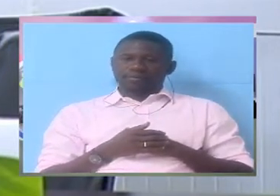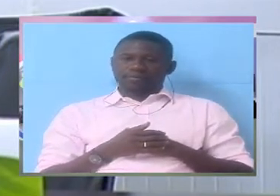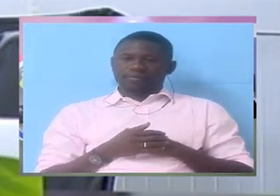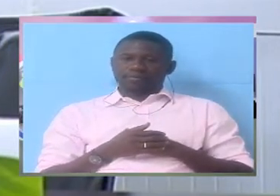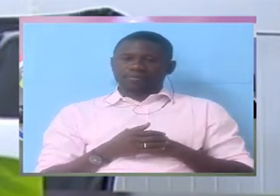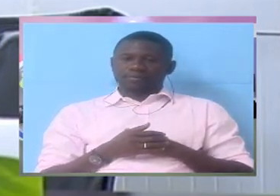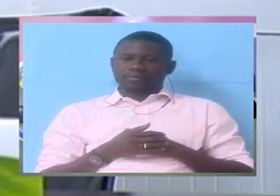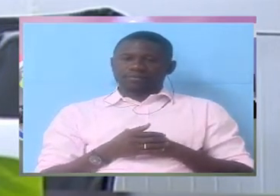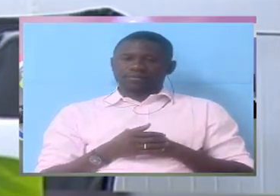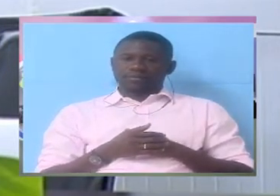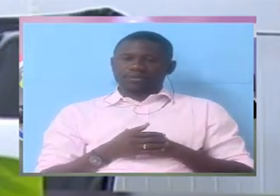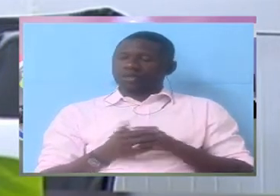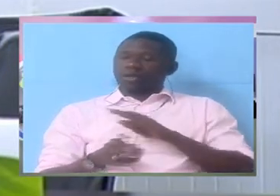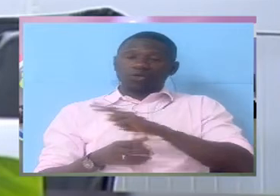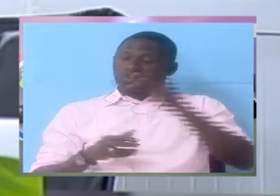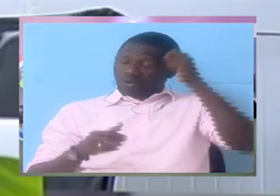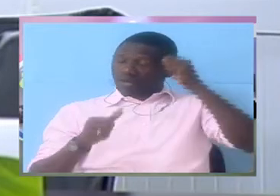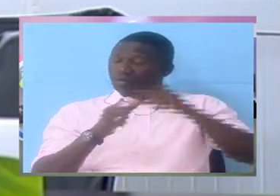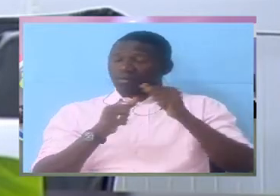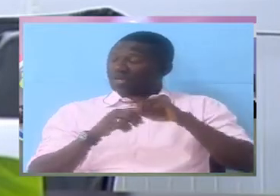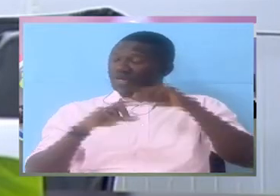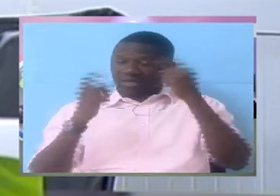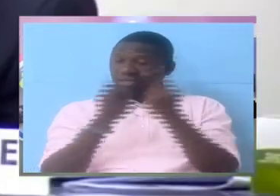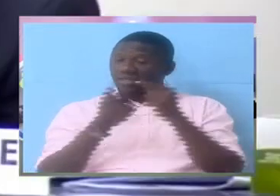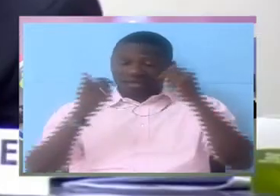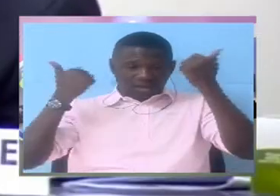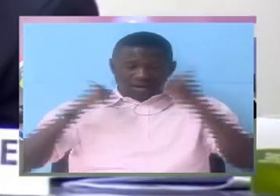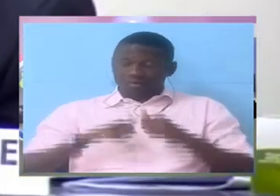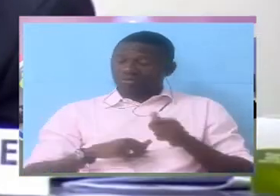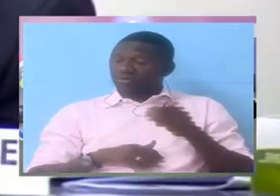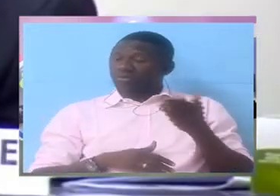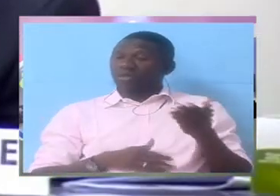remember anything happened. Counsel,